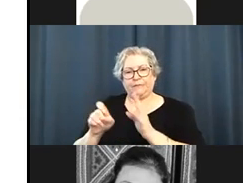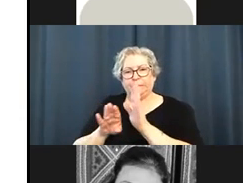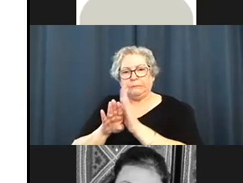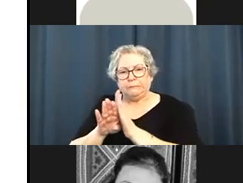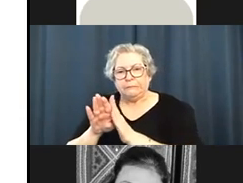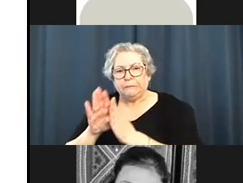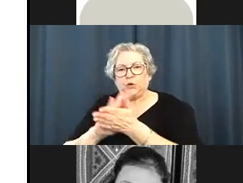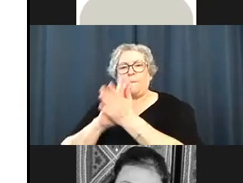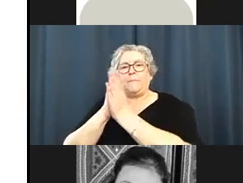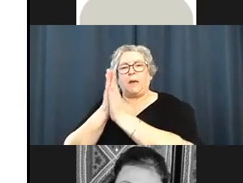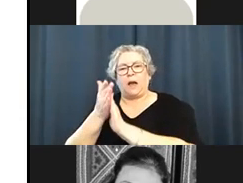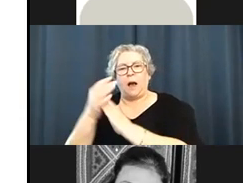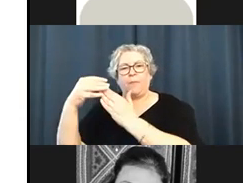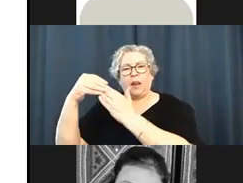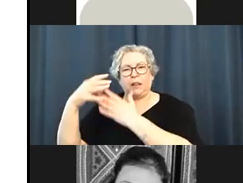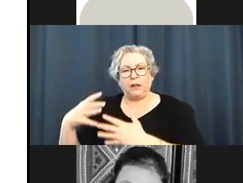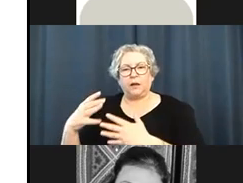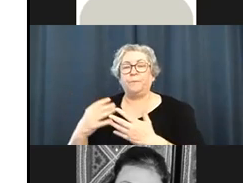leaders. Oftentimes